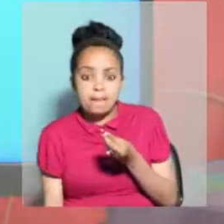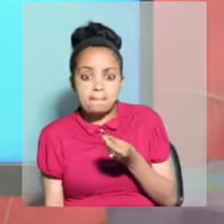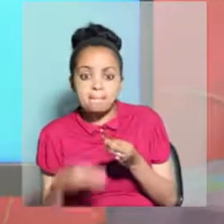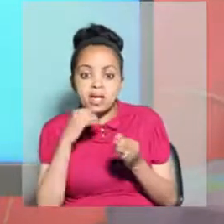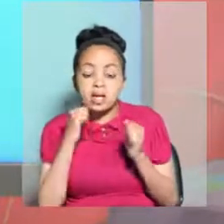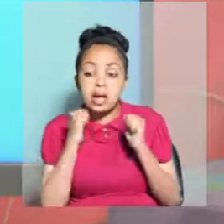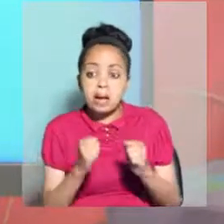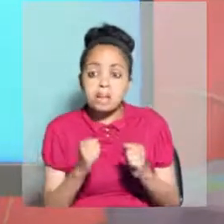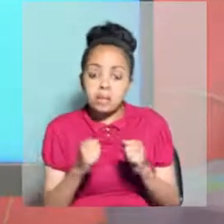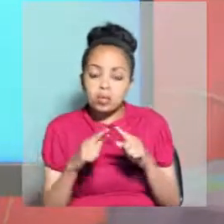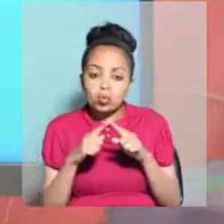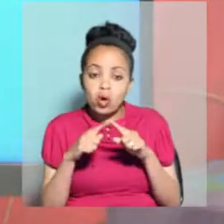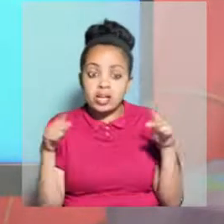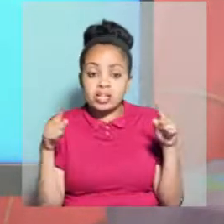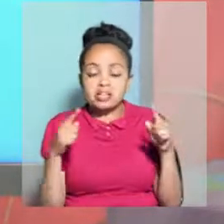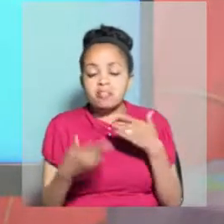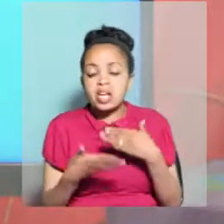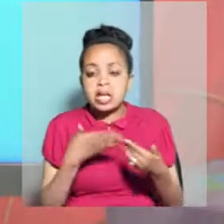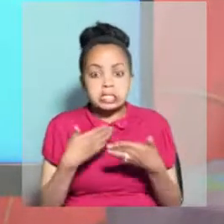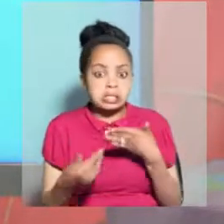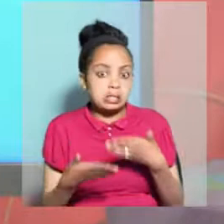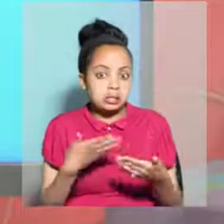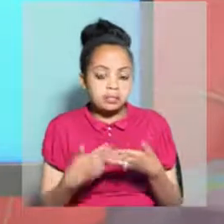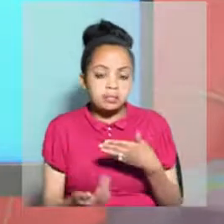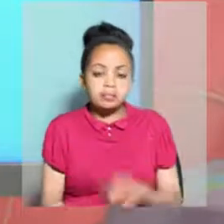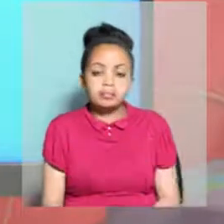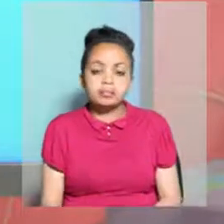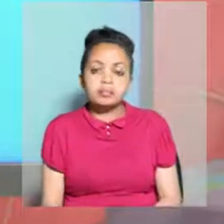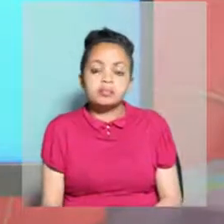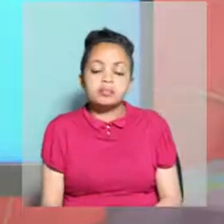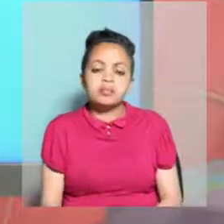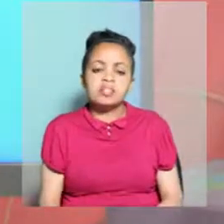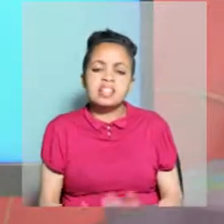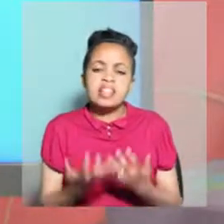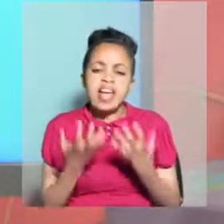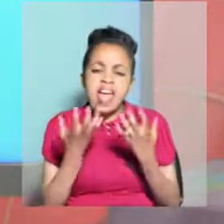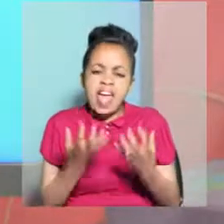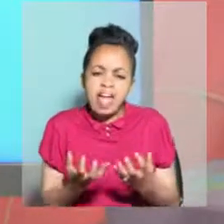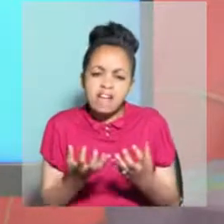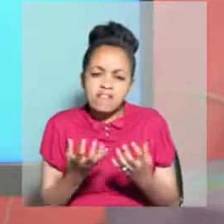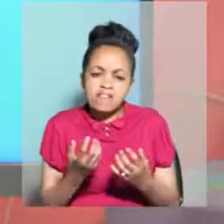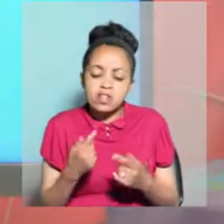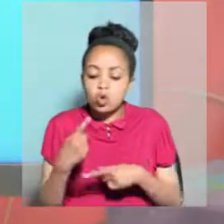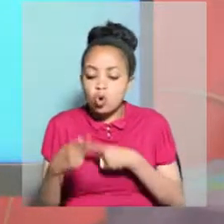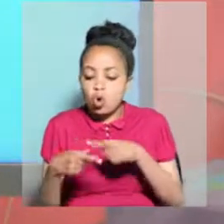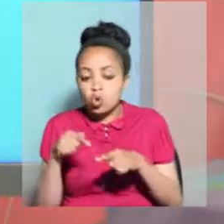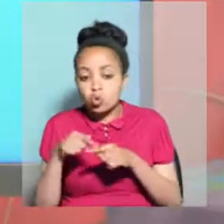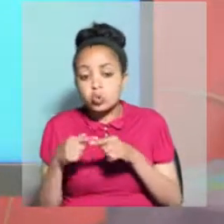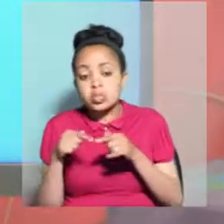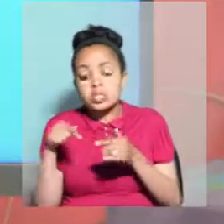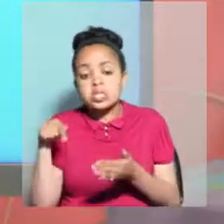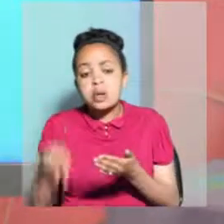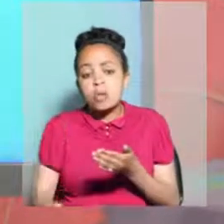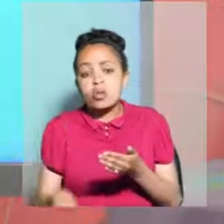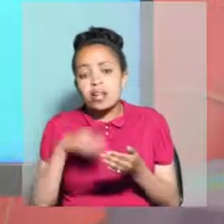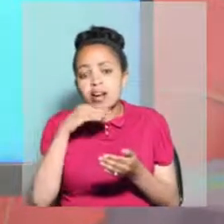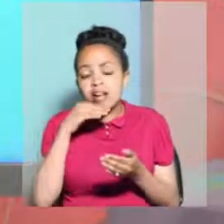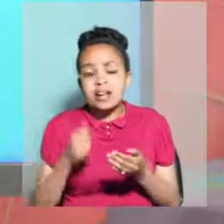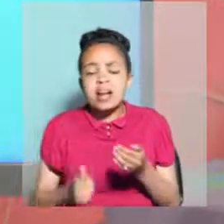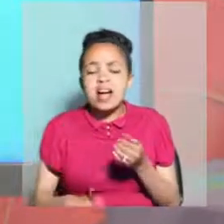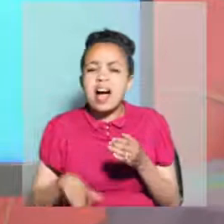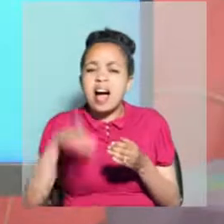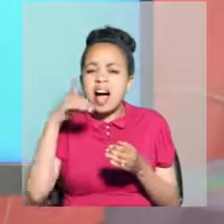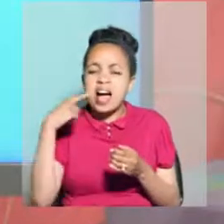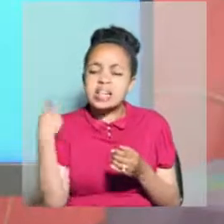can capable to identify easily. The heavy mass become moved to the bottom with highly spinning